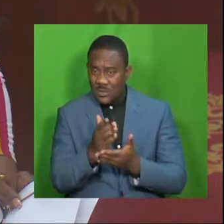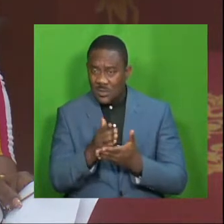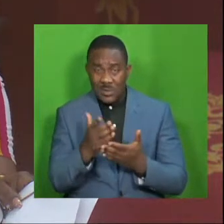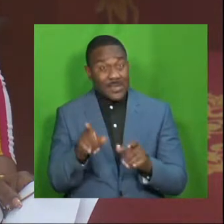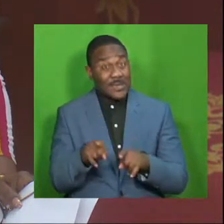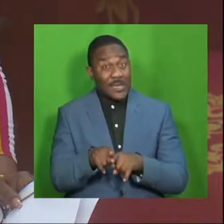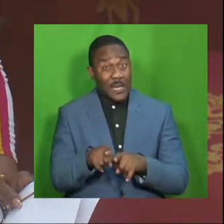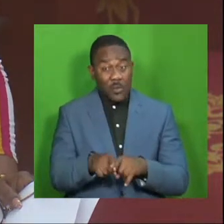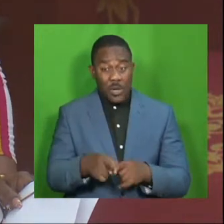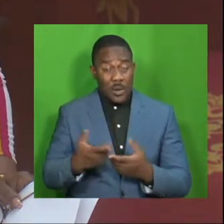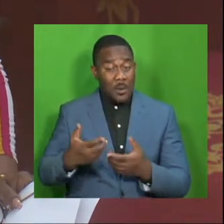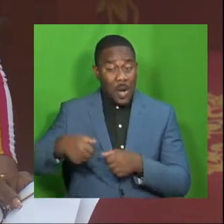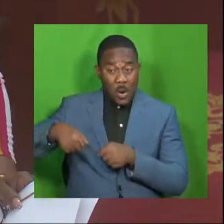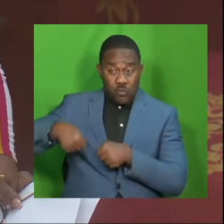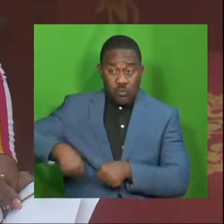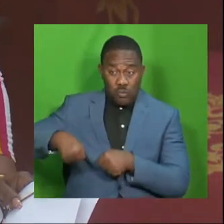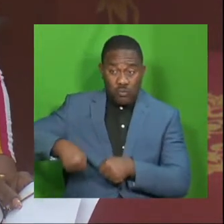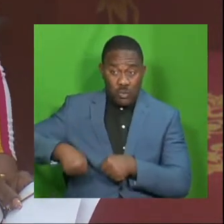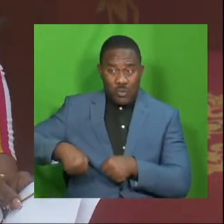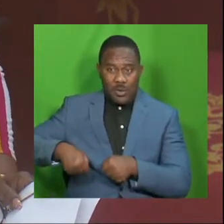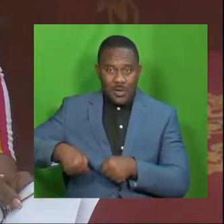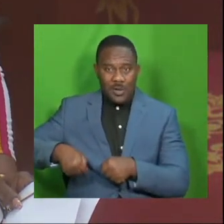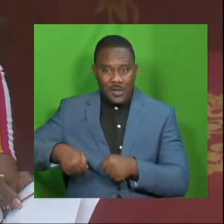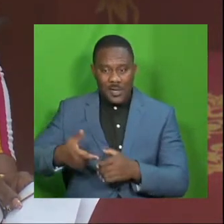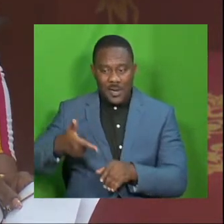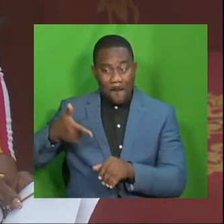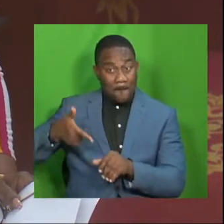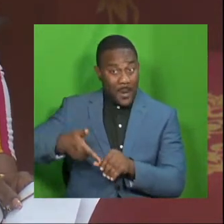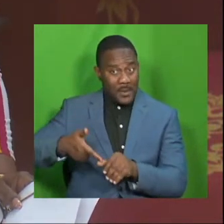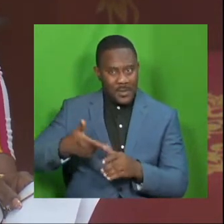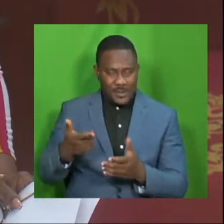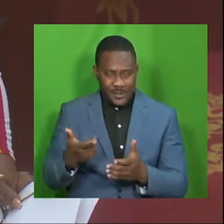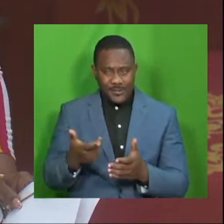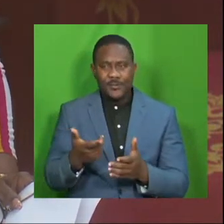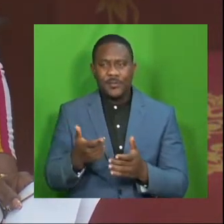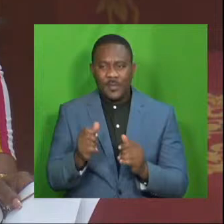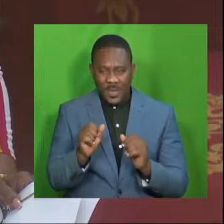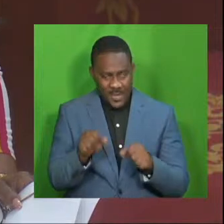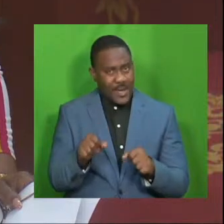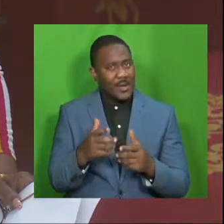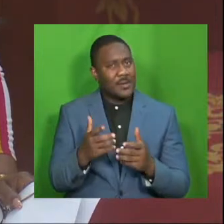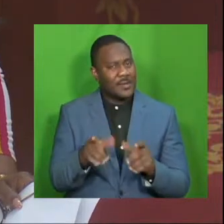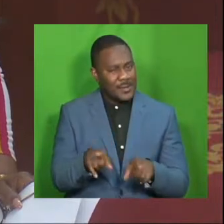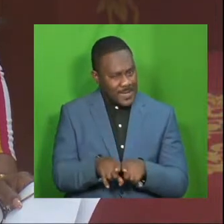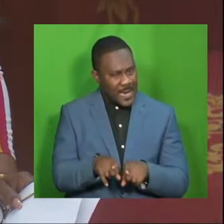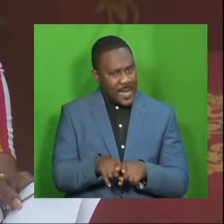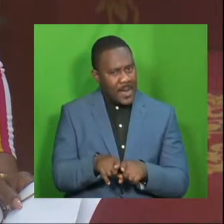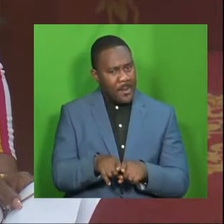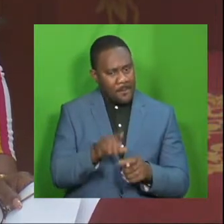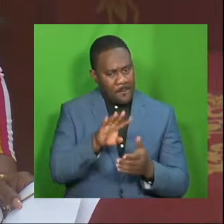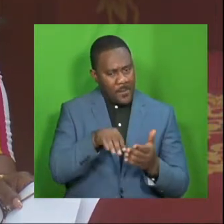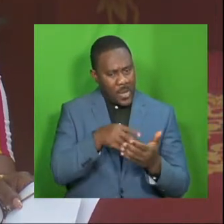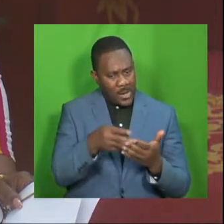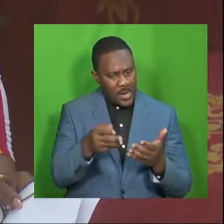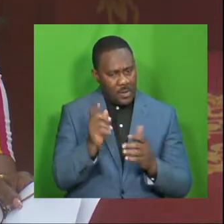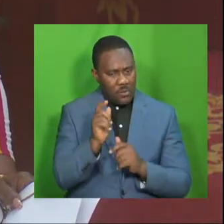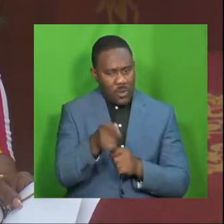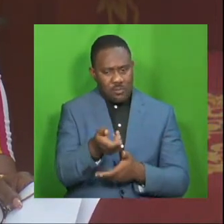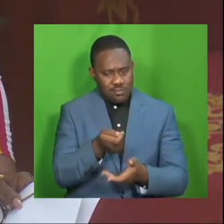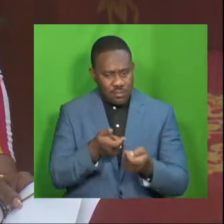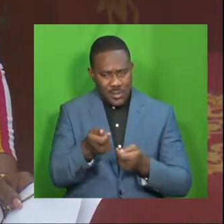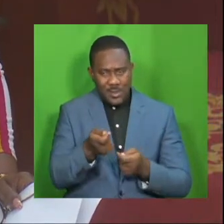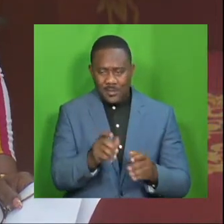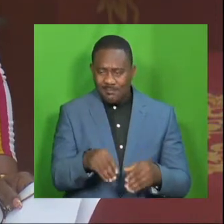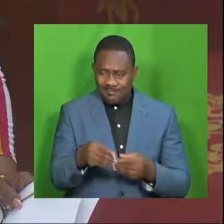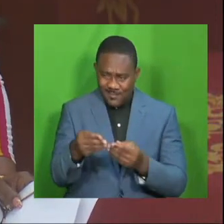and premise, so that they can meet the cost halfway, and this will also clean the system gradually.